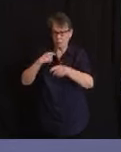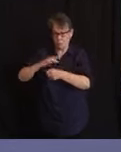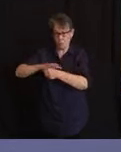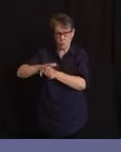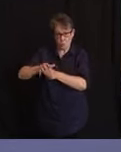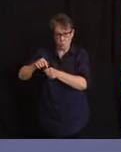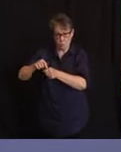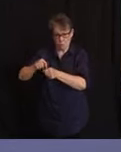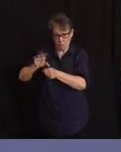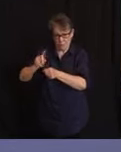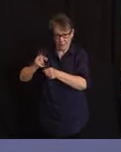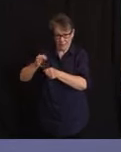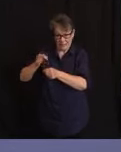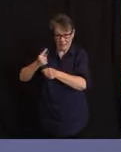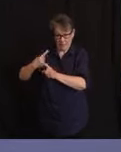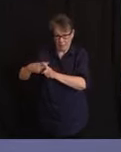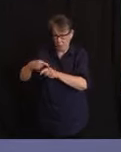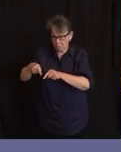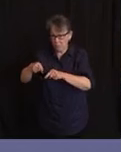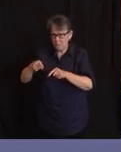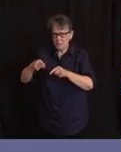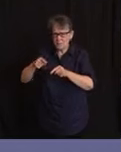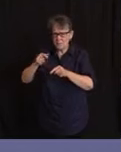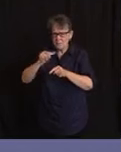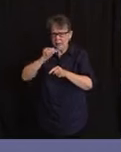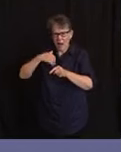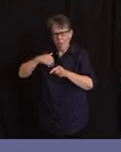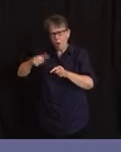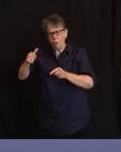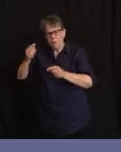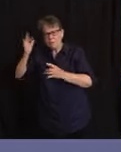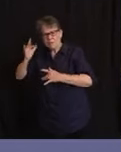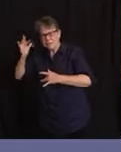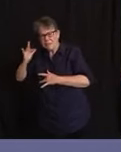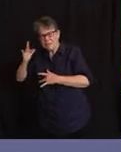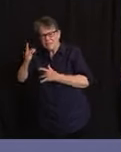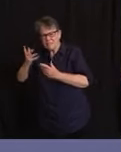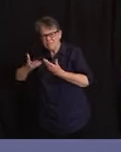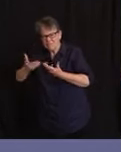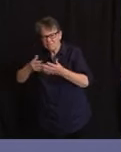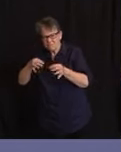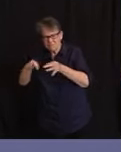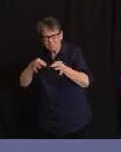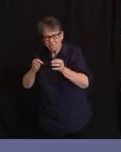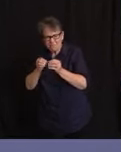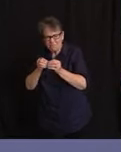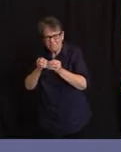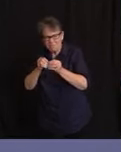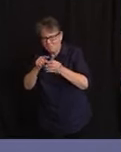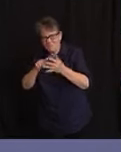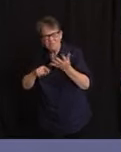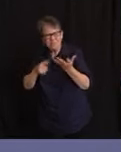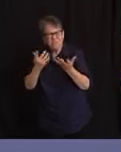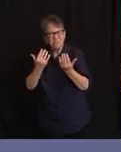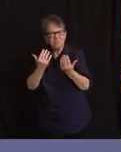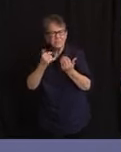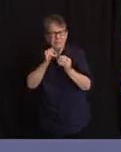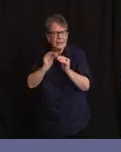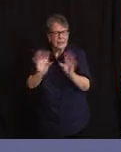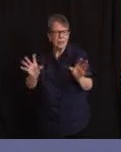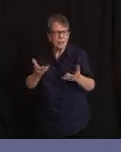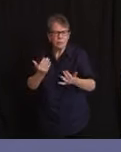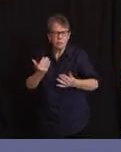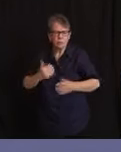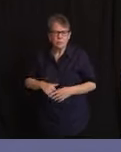bias here, but given the high prevalence of those conditions in the African American community, and given that these guidelines are supposed to take lifespan